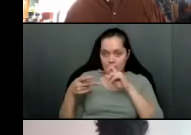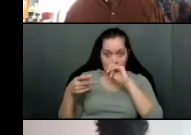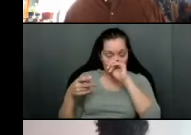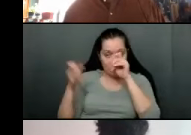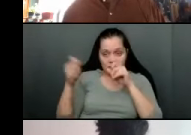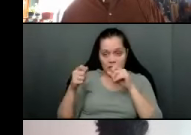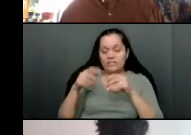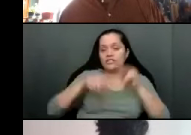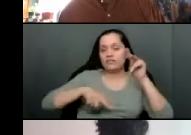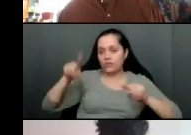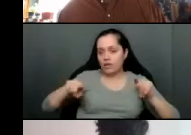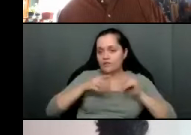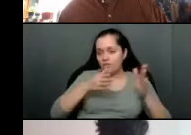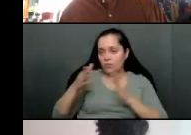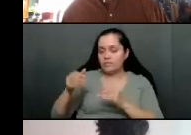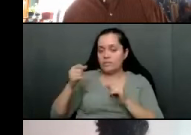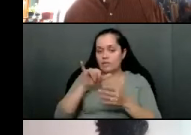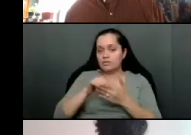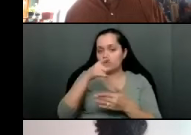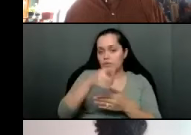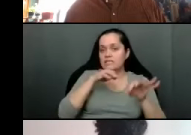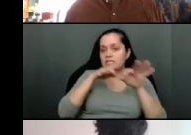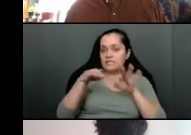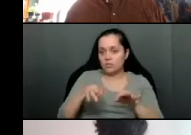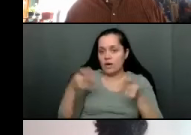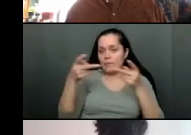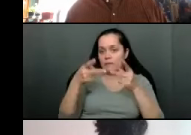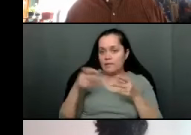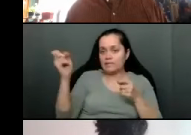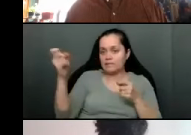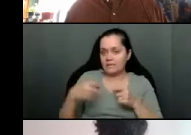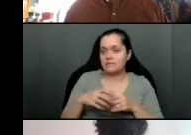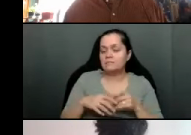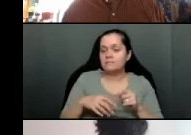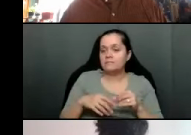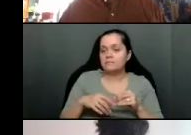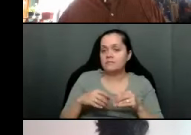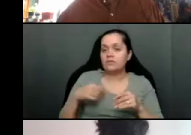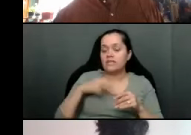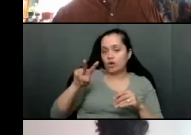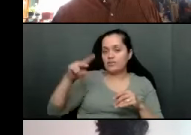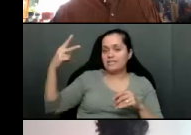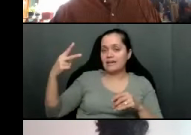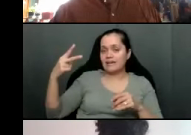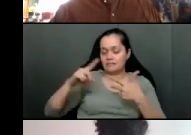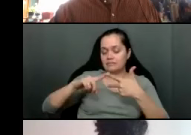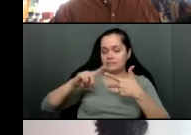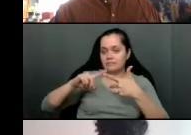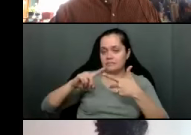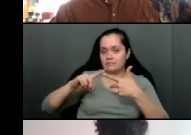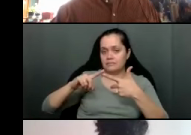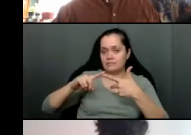Yes, there's a variety of ways we can do this, describe places. So that's our second step or